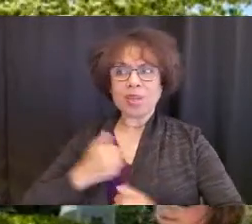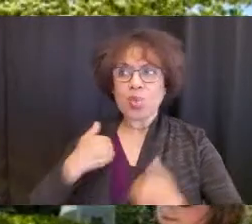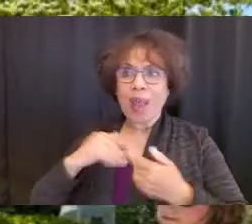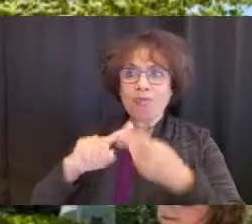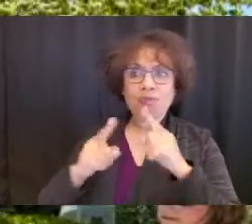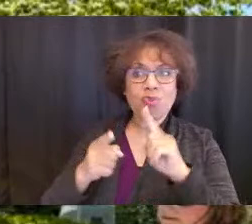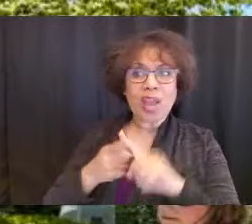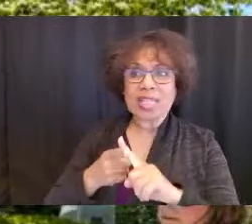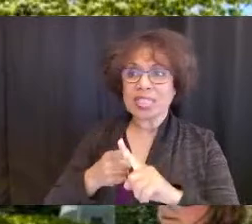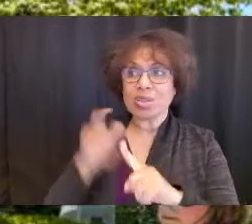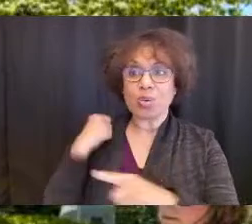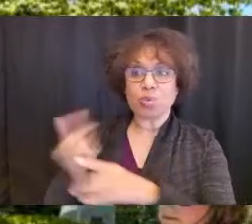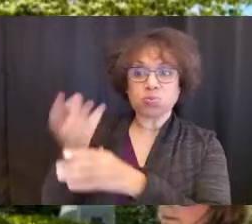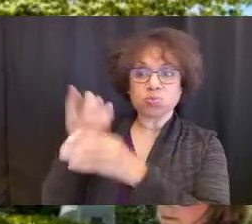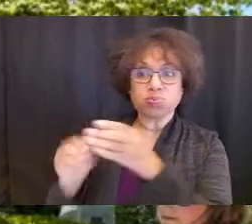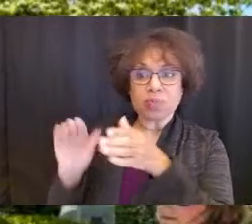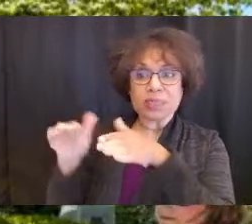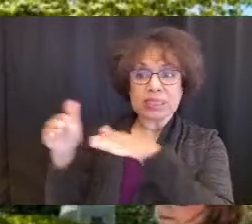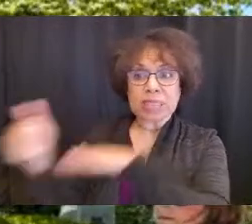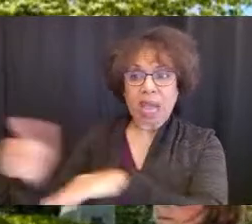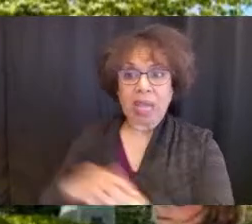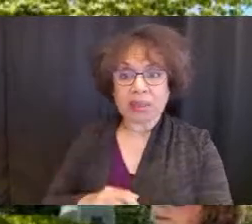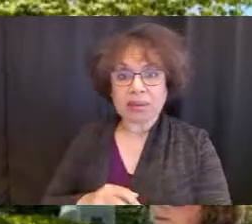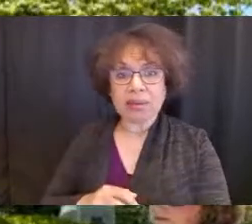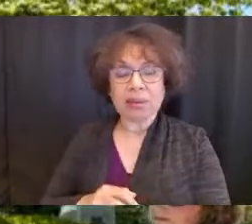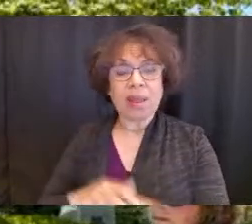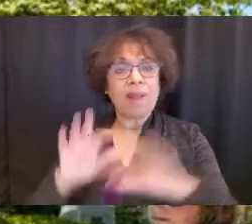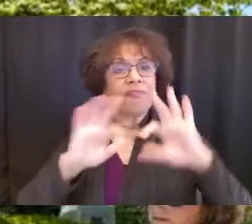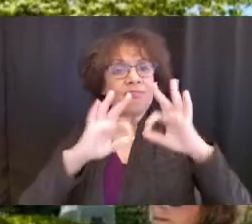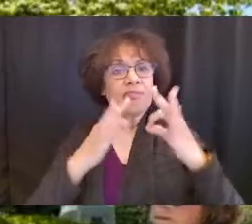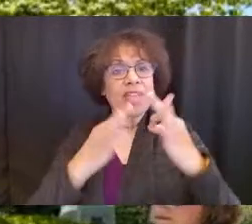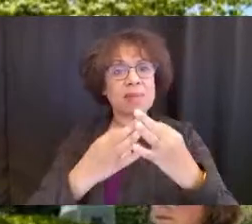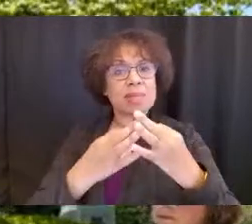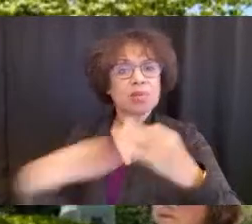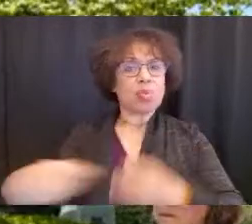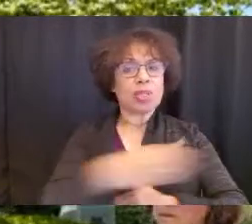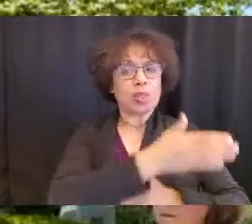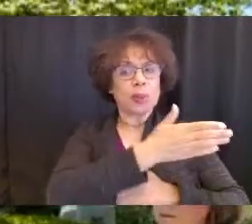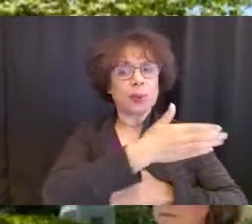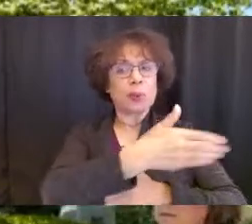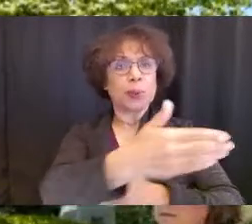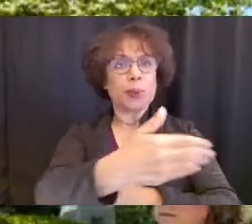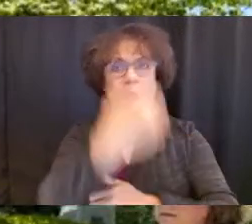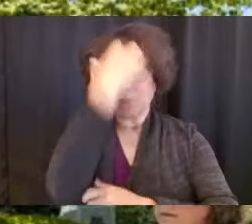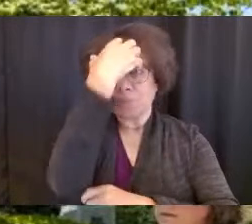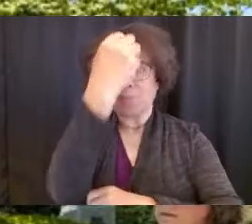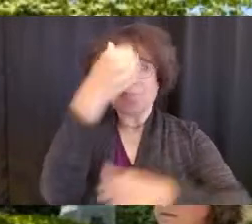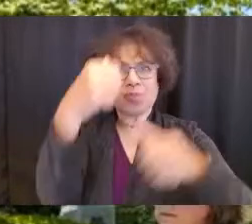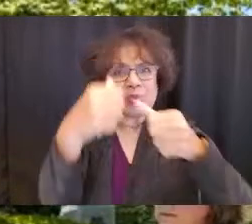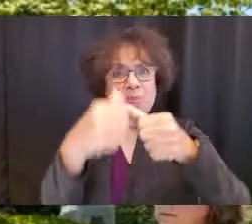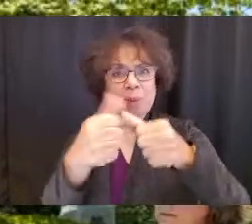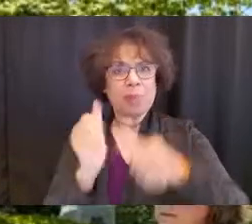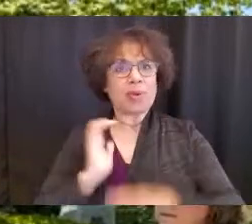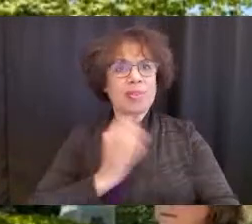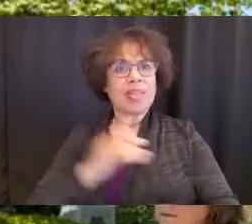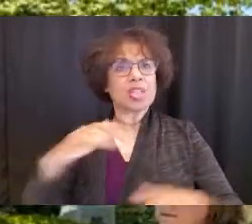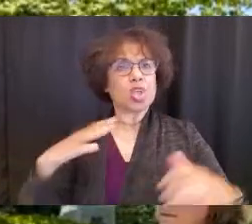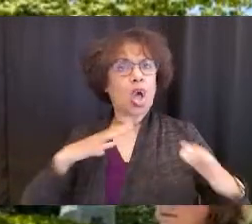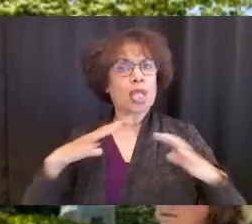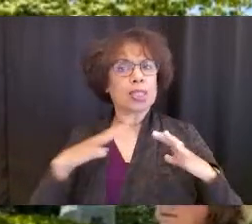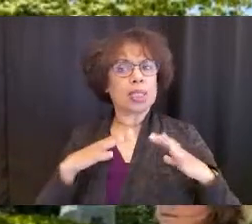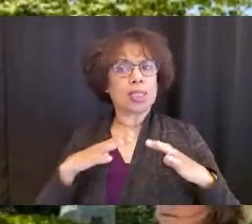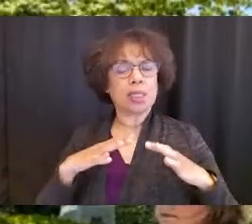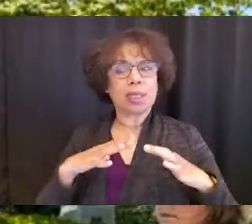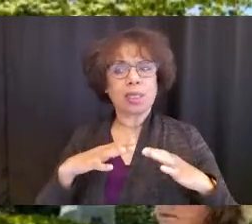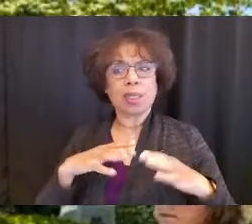made it back. Gold Star families preparing for the Memorial Day holiday, and you're wondering if food will be put on